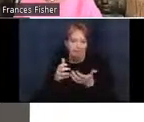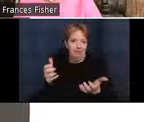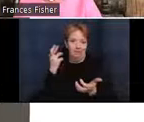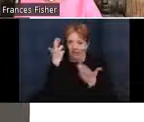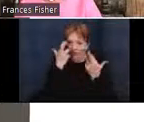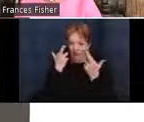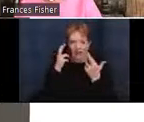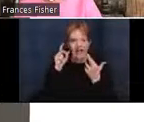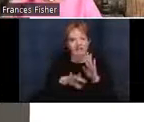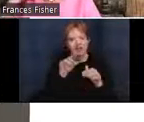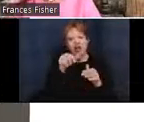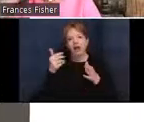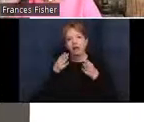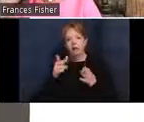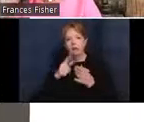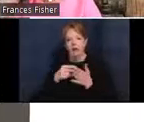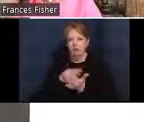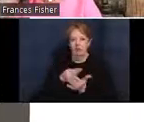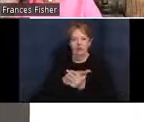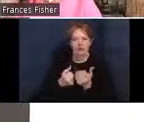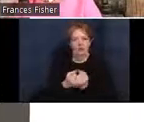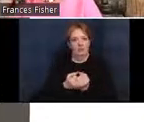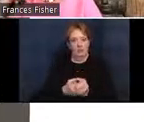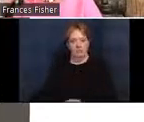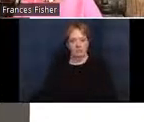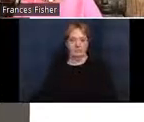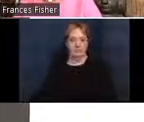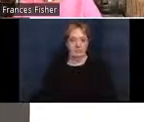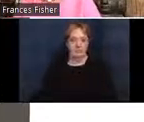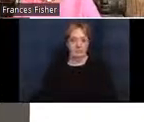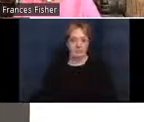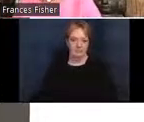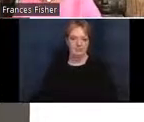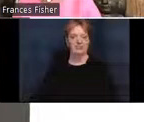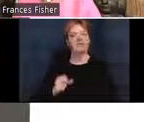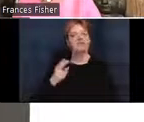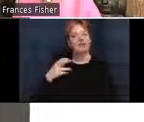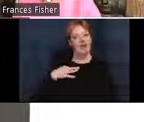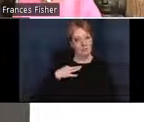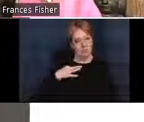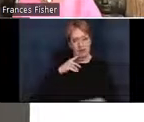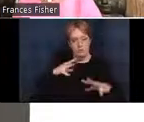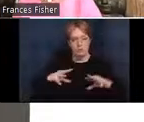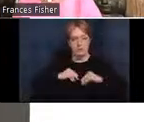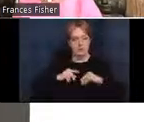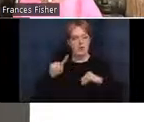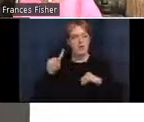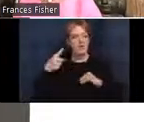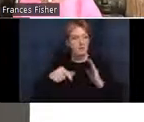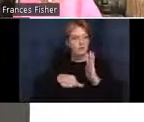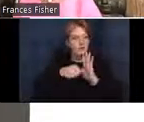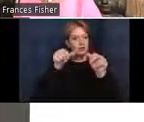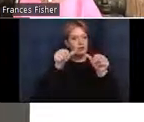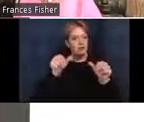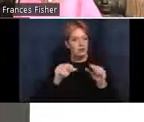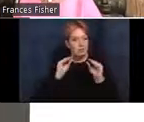needed to find alternate means of financial support. So at this point, she applied and was accepted to be the first sculpting instructor at the